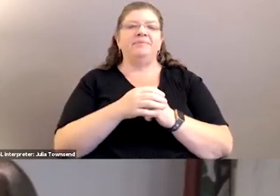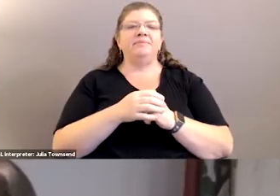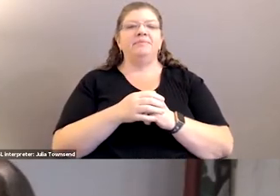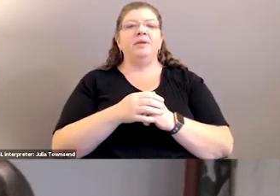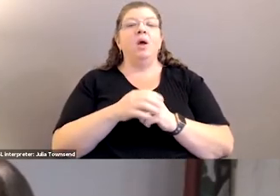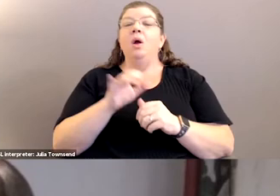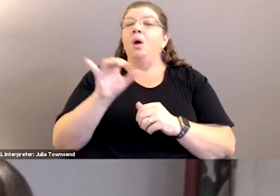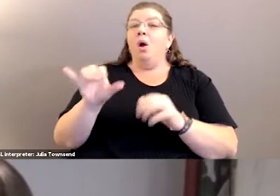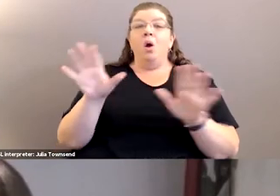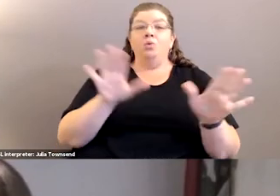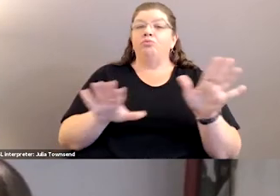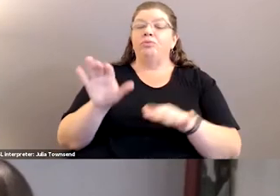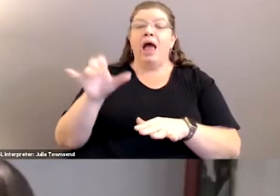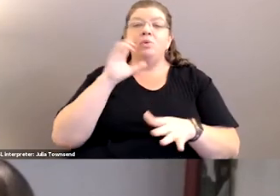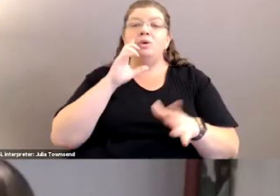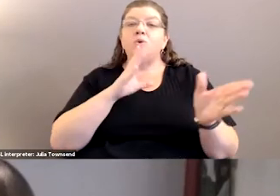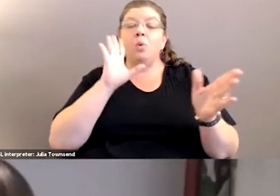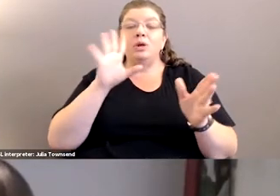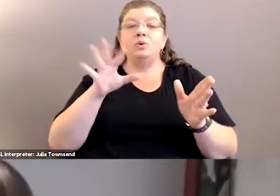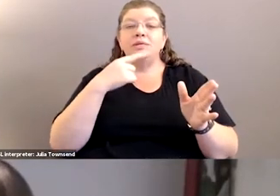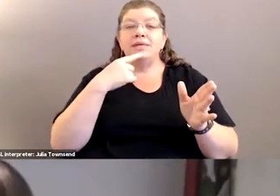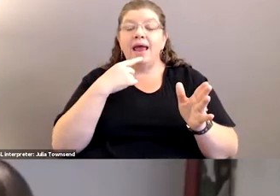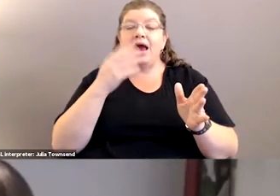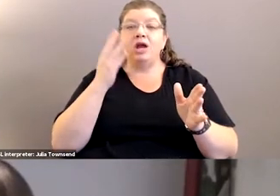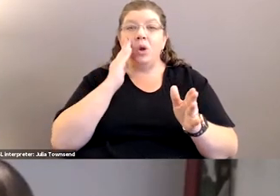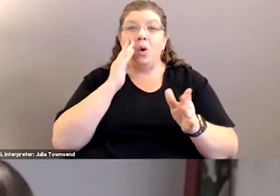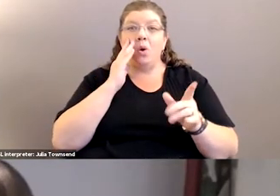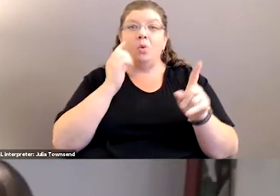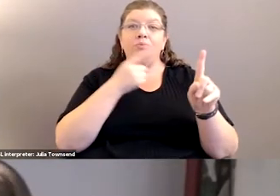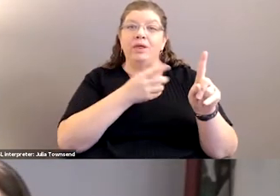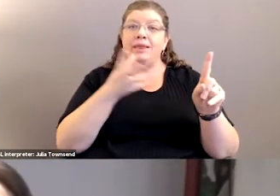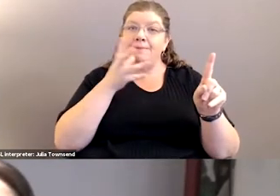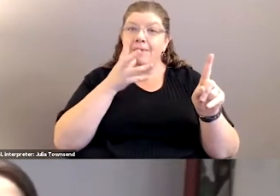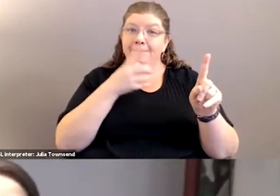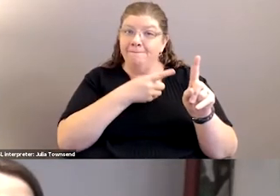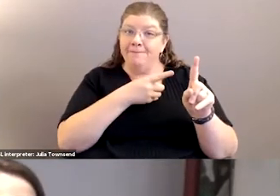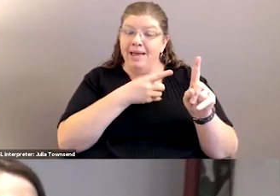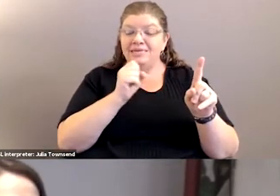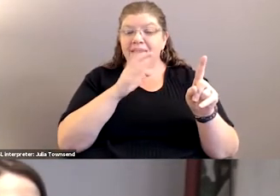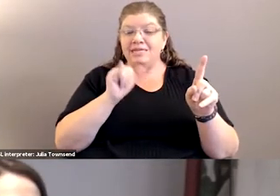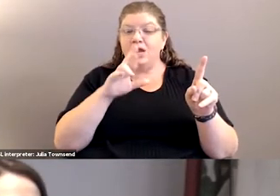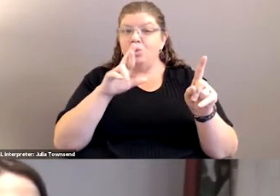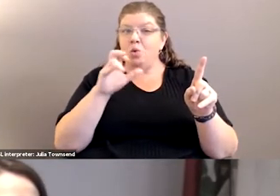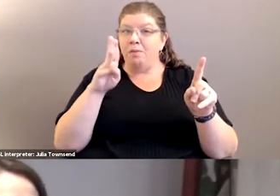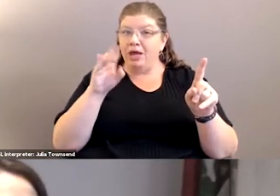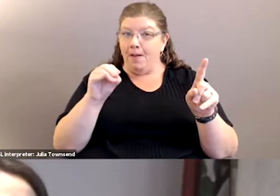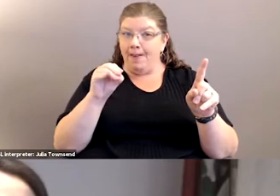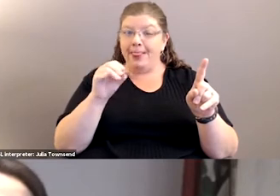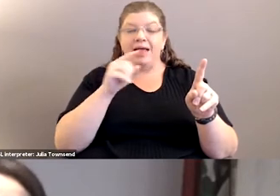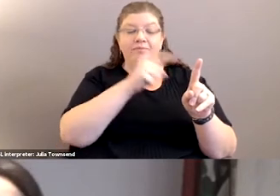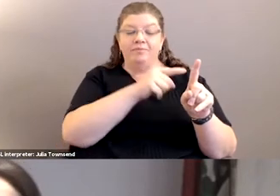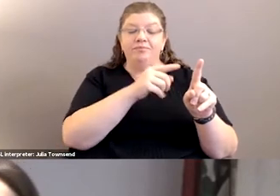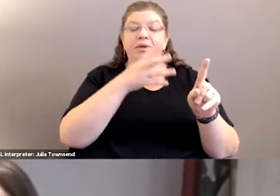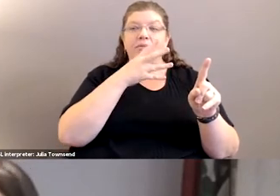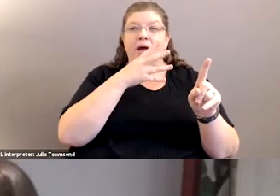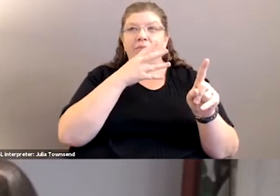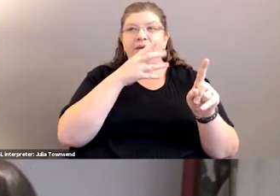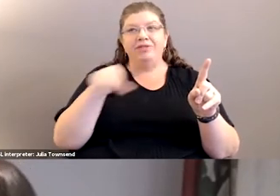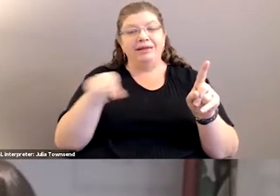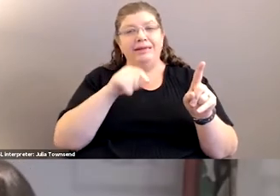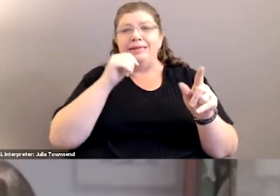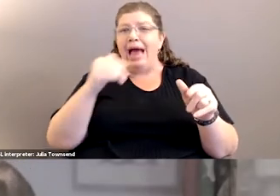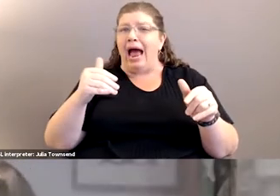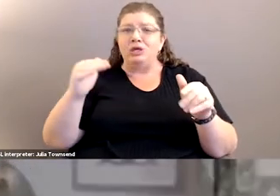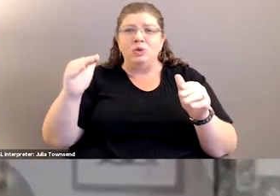oh i was just gonna say that um i know the mom um ceci rubio of the little girl the not so little girls